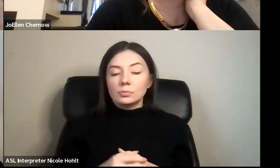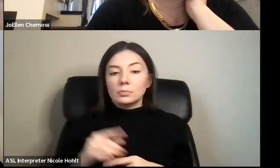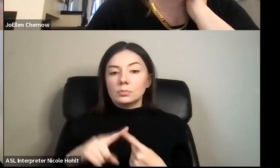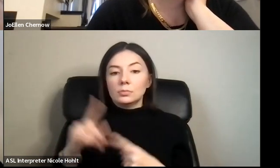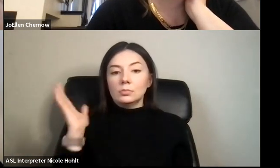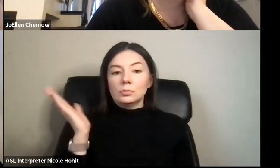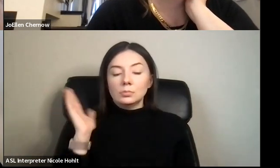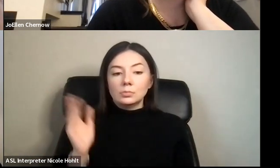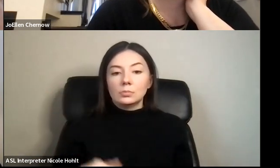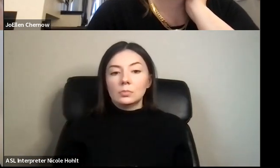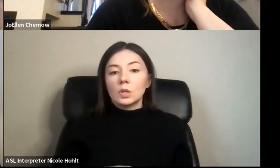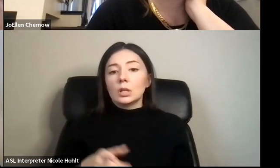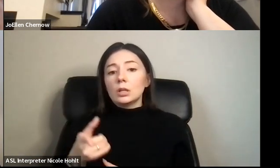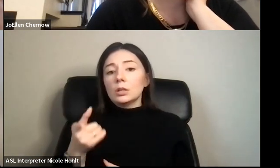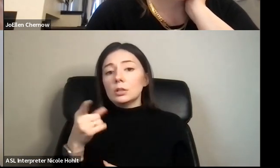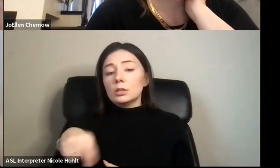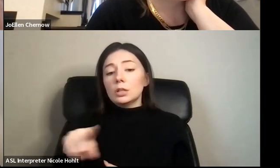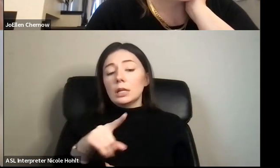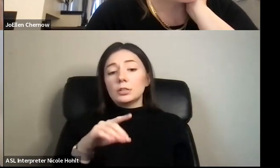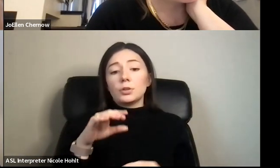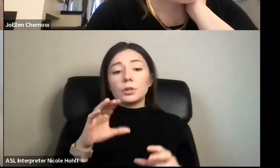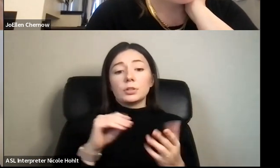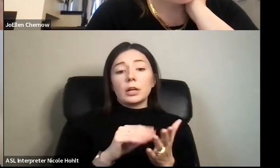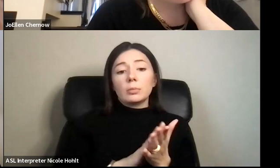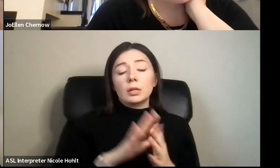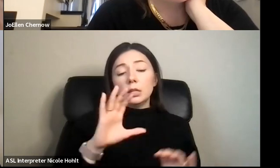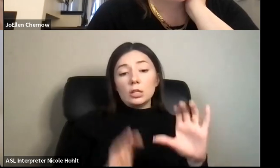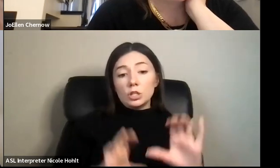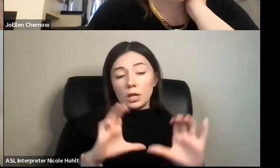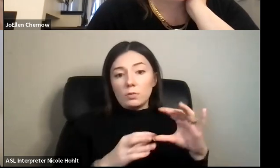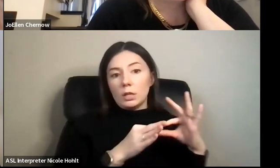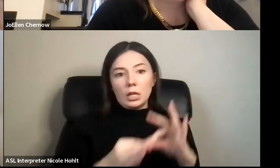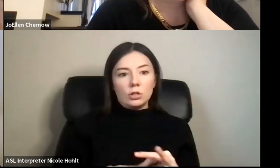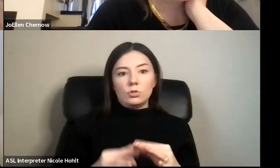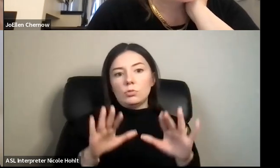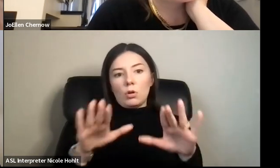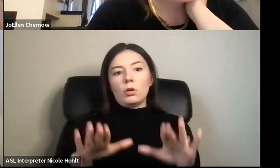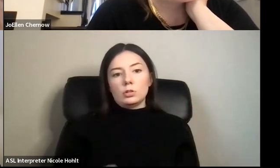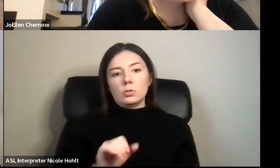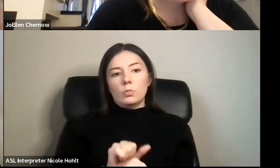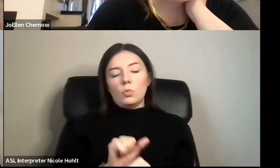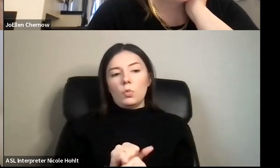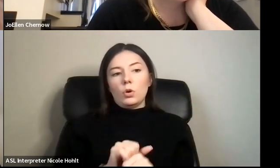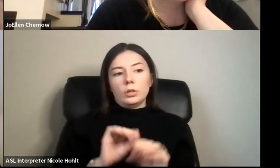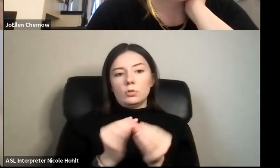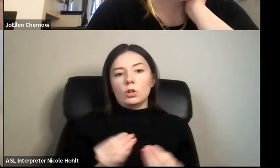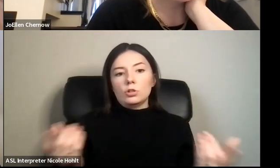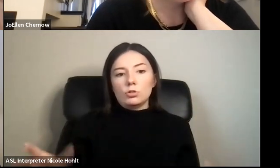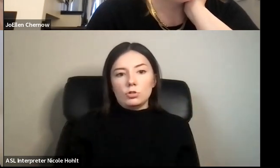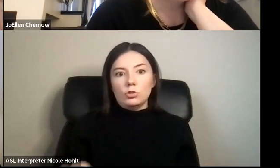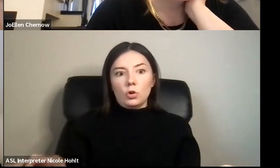information about these great organizations, their current work, any way you can support them. And if you would